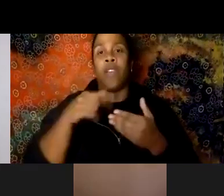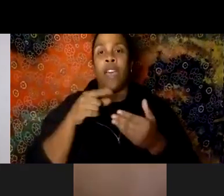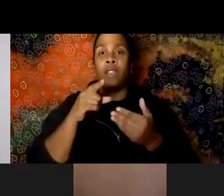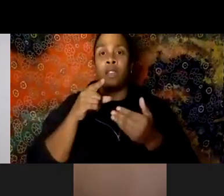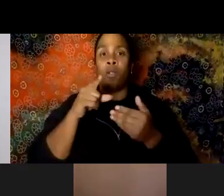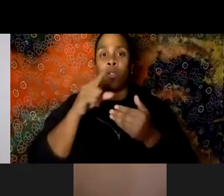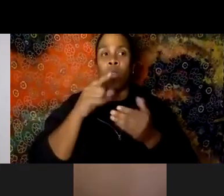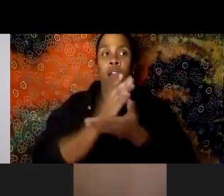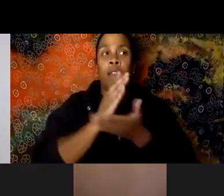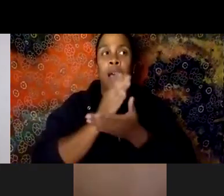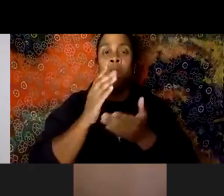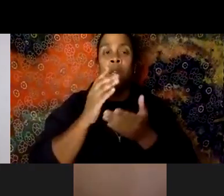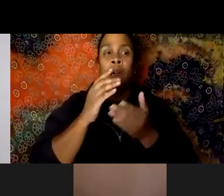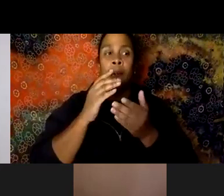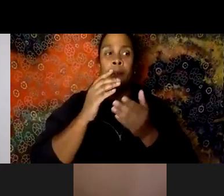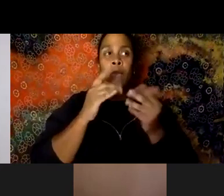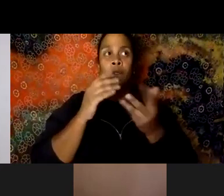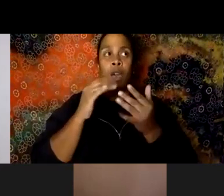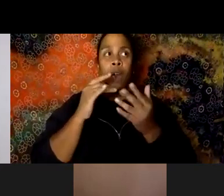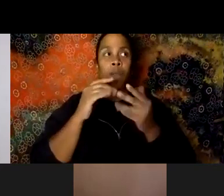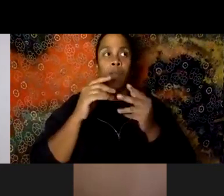grateful that, you know, you are allowing